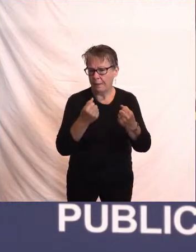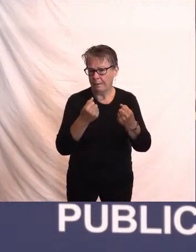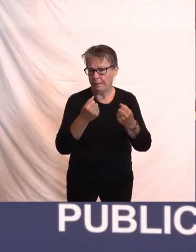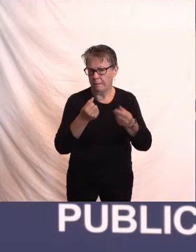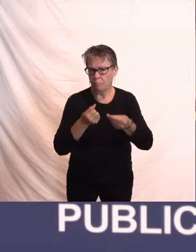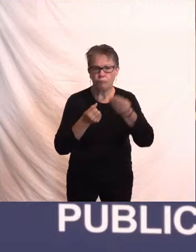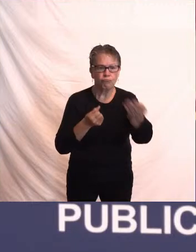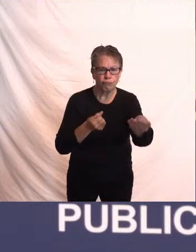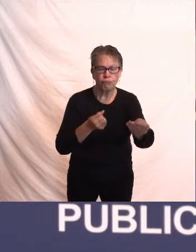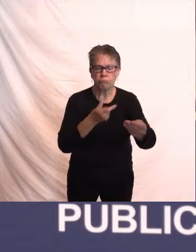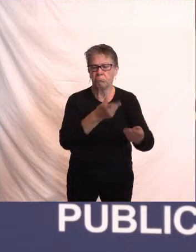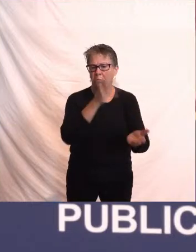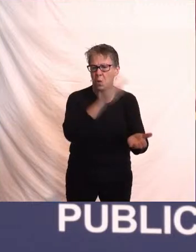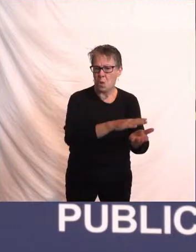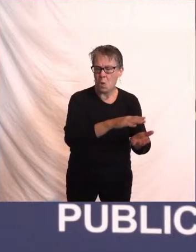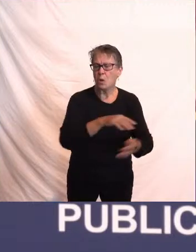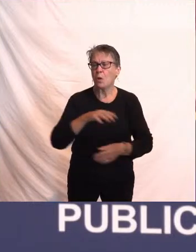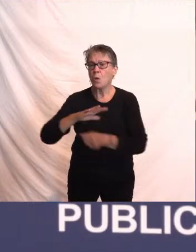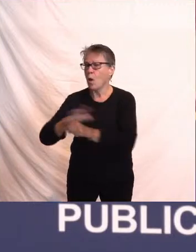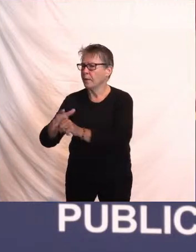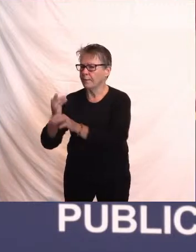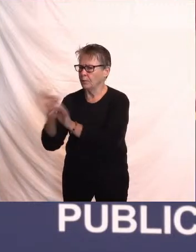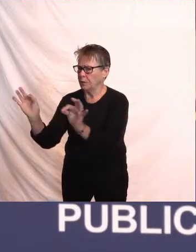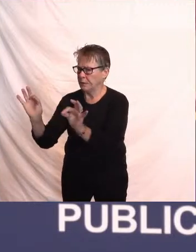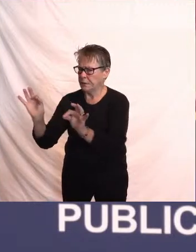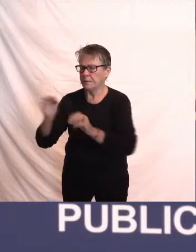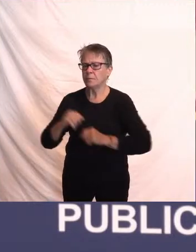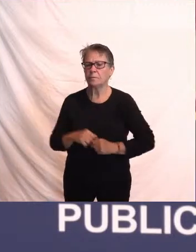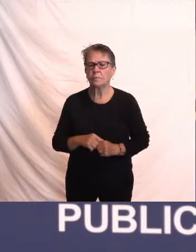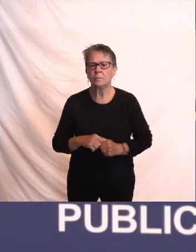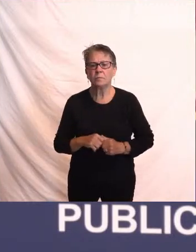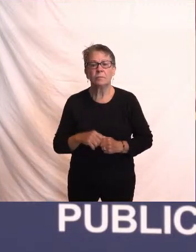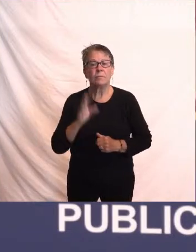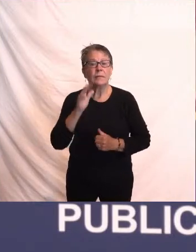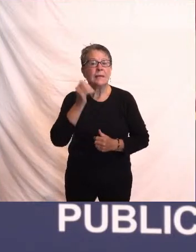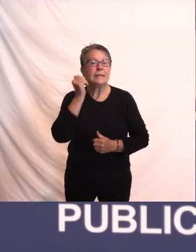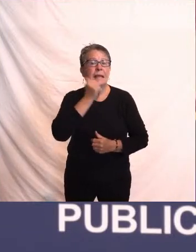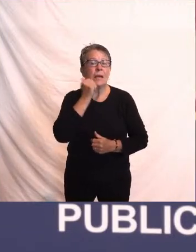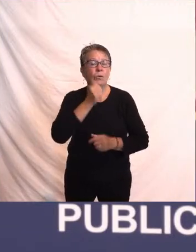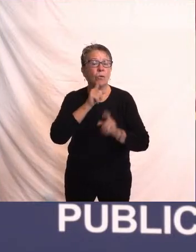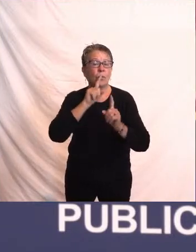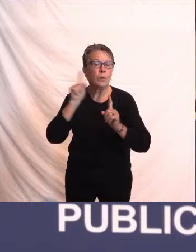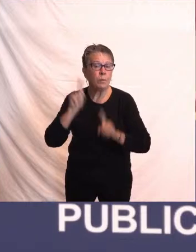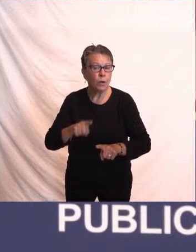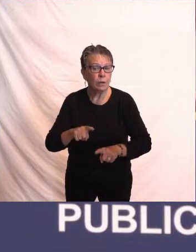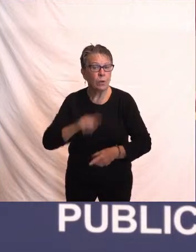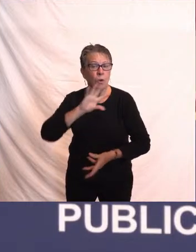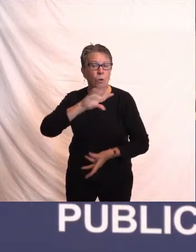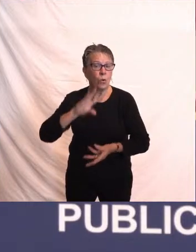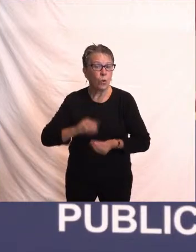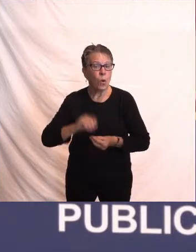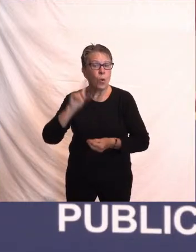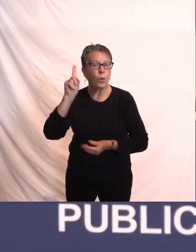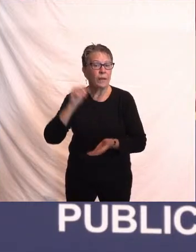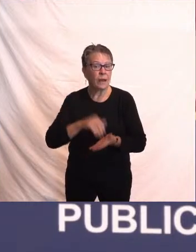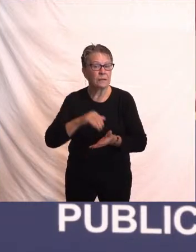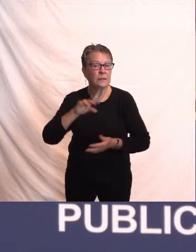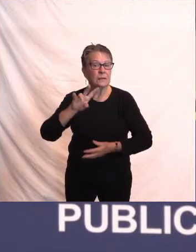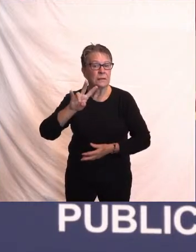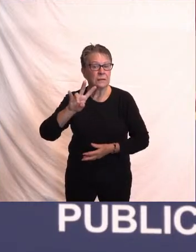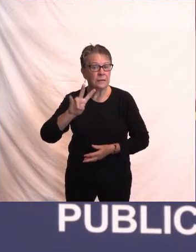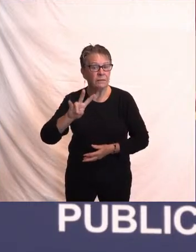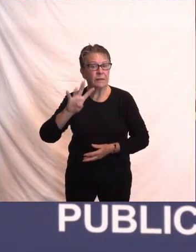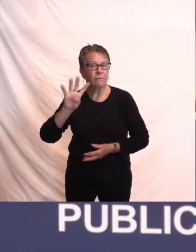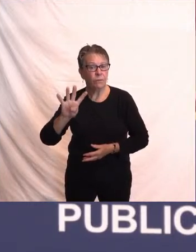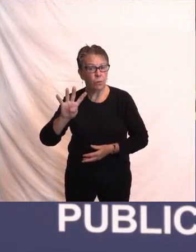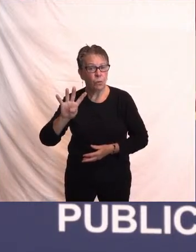to my daily report, as the governor shared, our hospitals reported 1,074 hospitalizations of COVID-19 positive patients